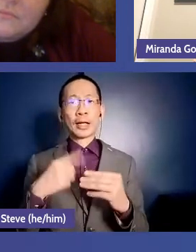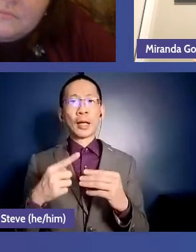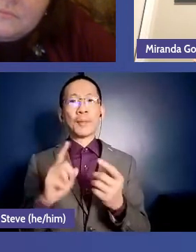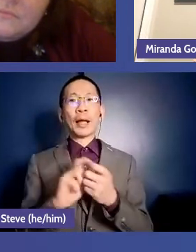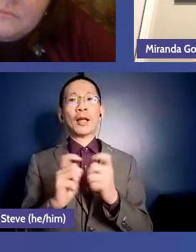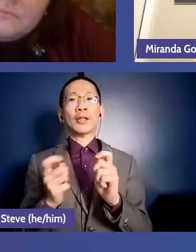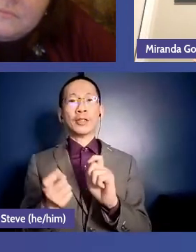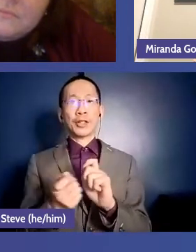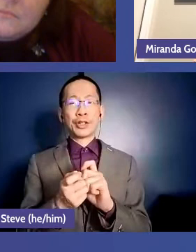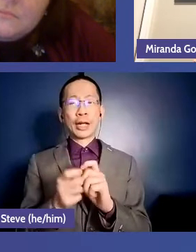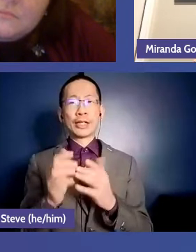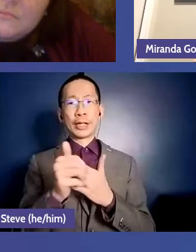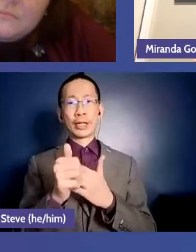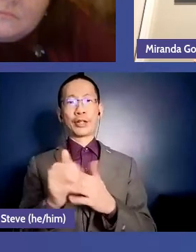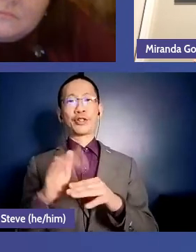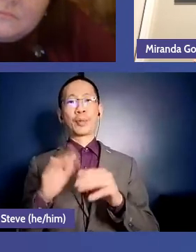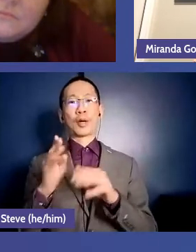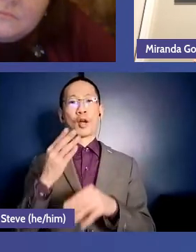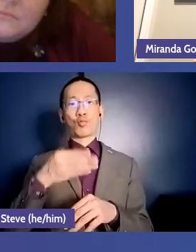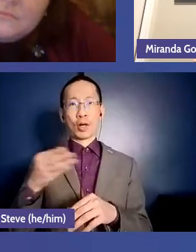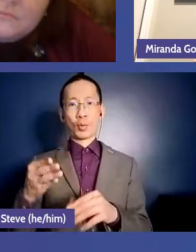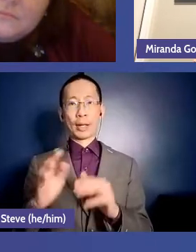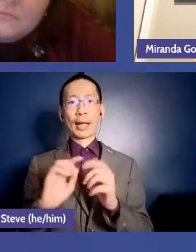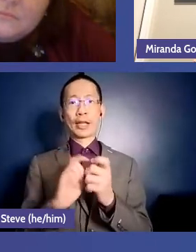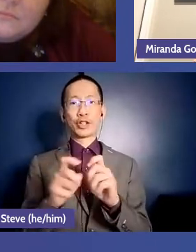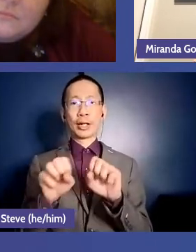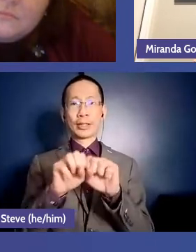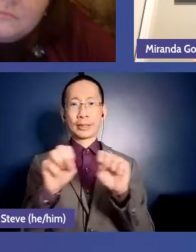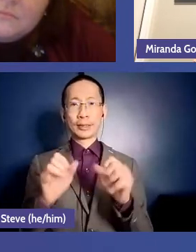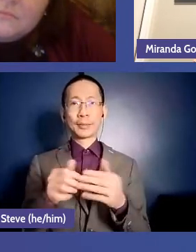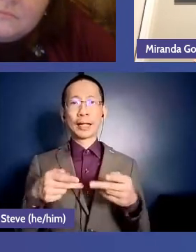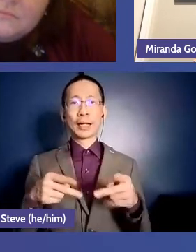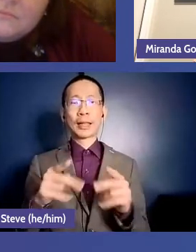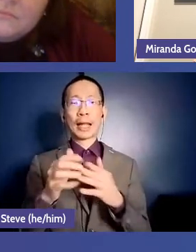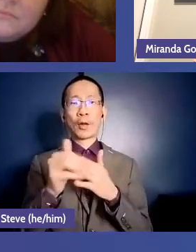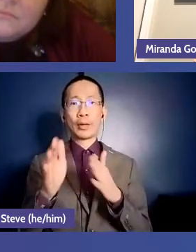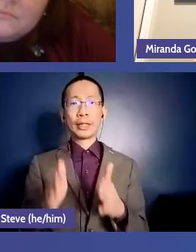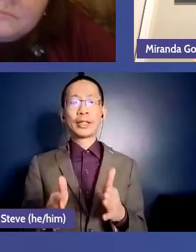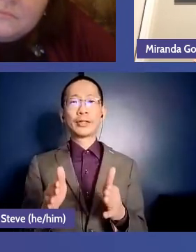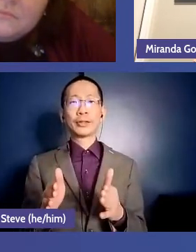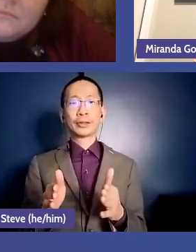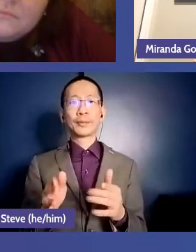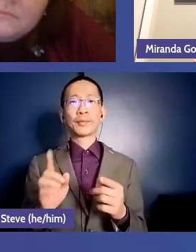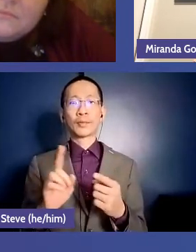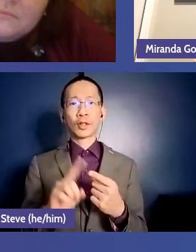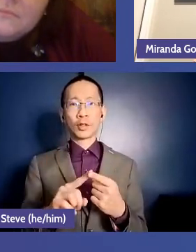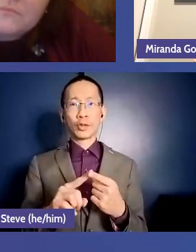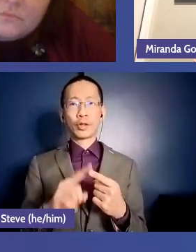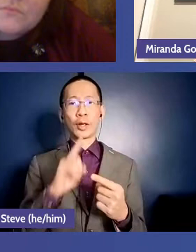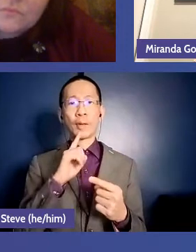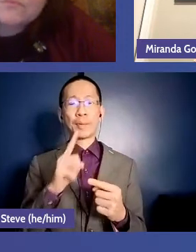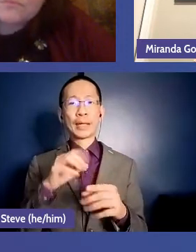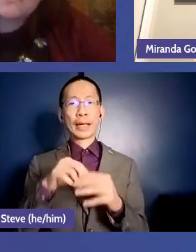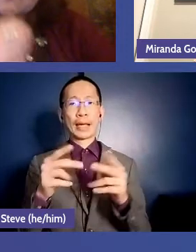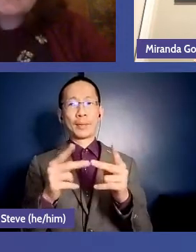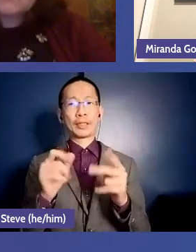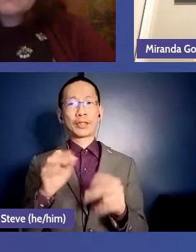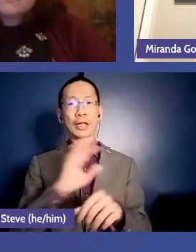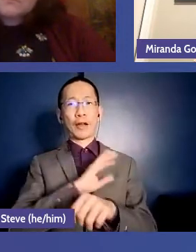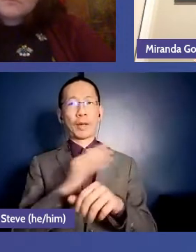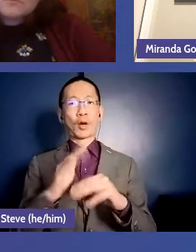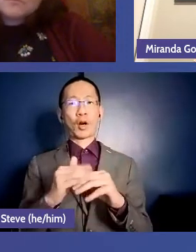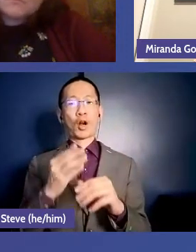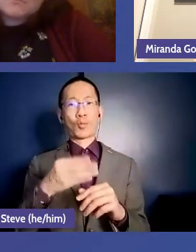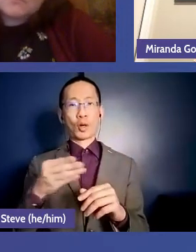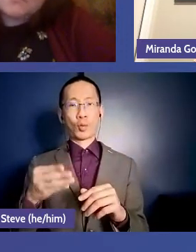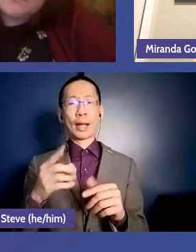changing leadership on Broadway and changing the systems that, you know, allow leaders to be in positions of power on Broadway, and